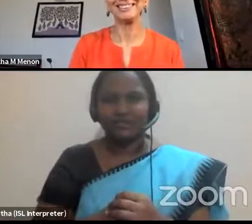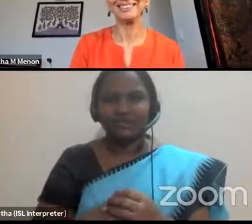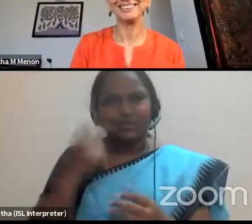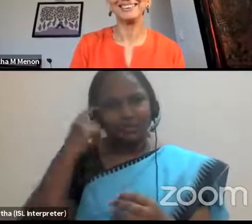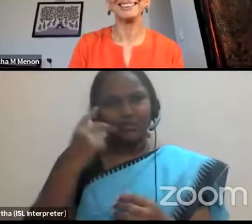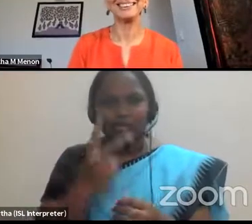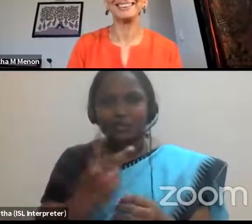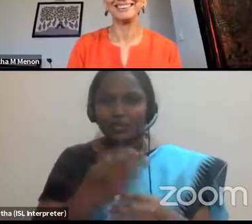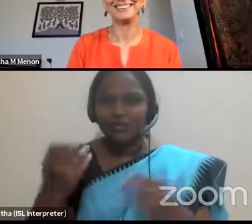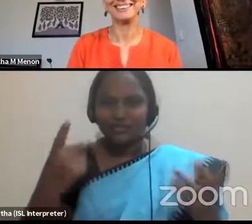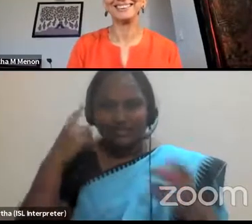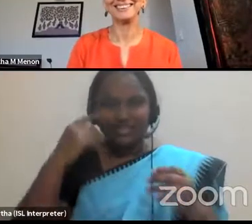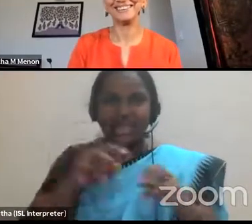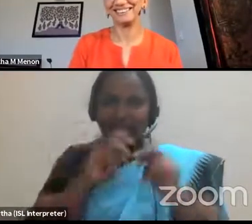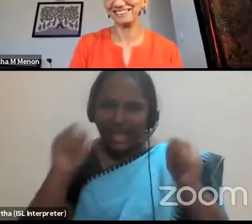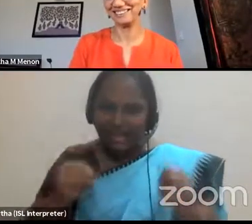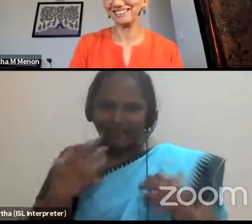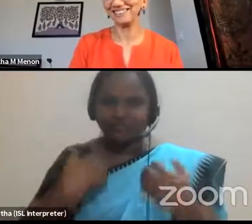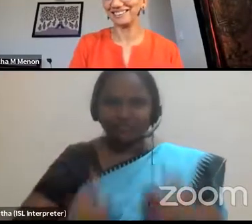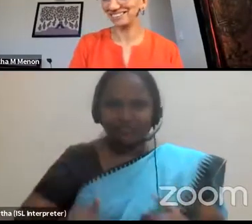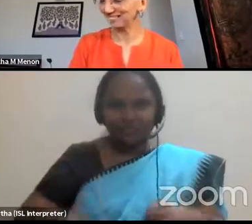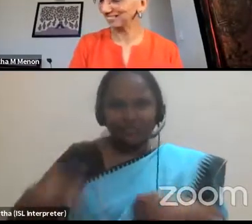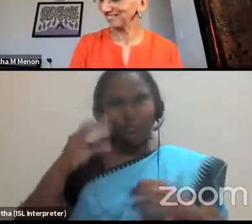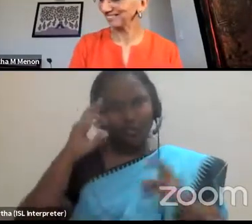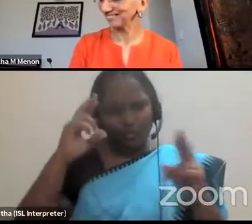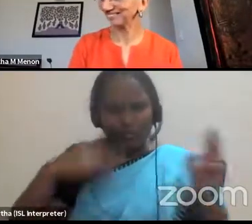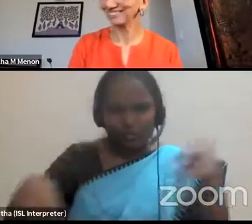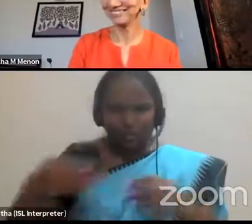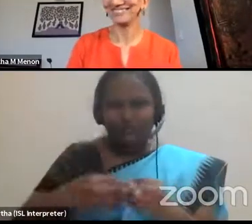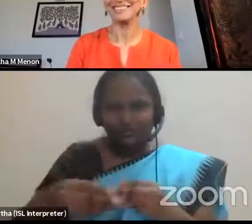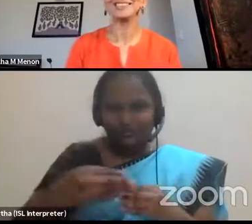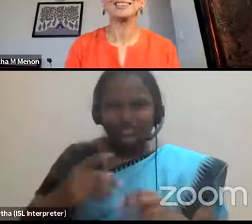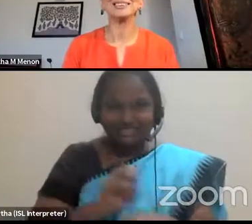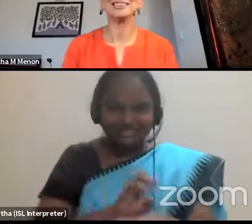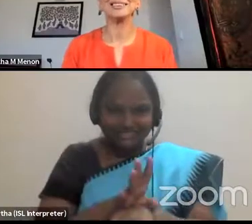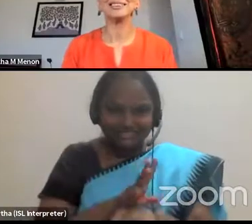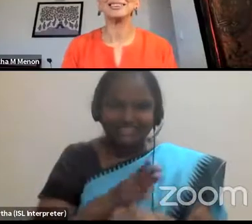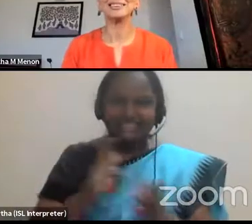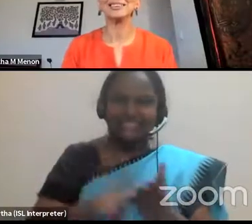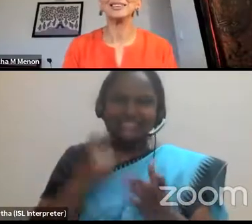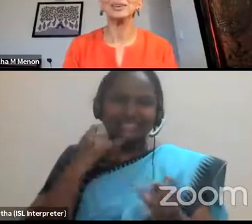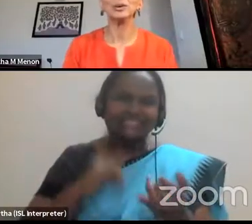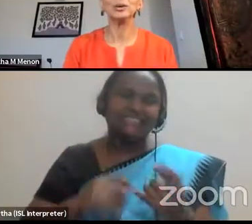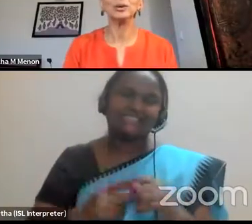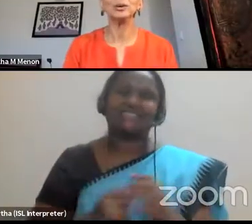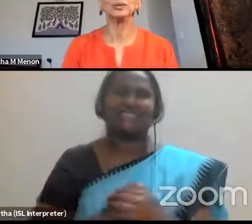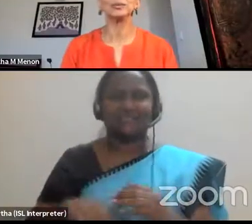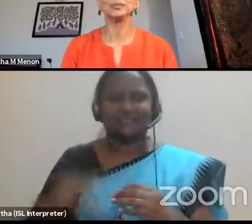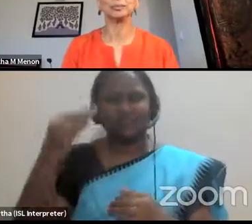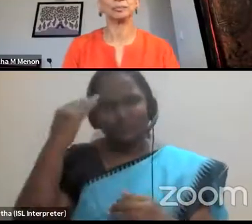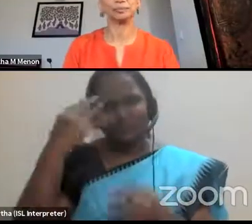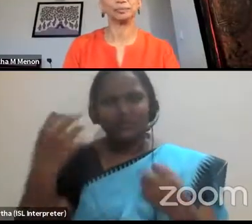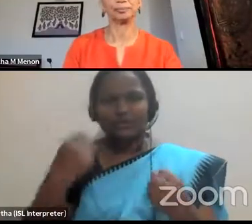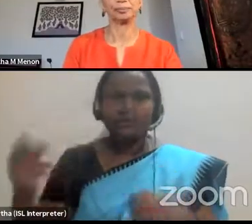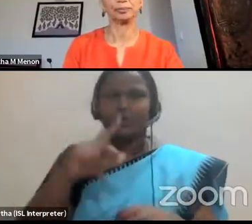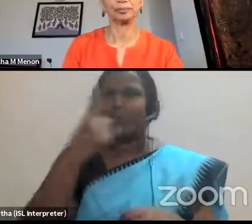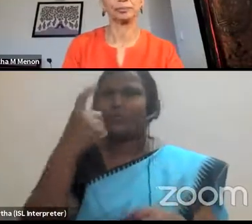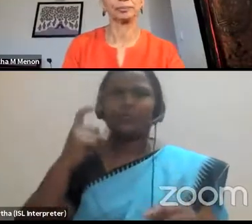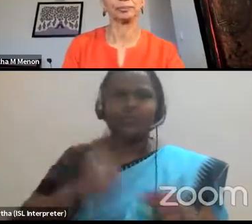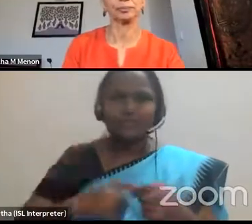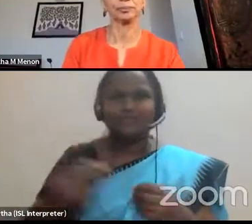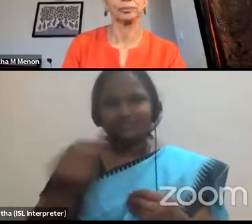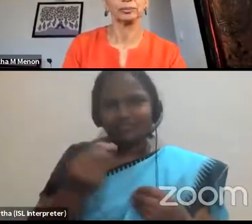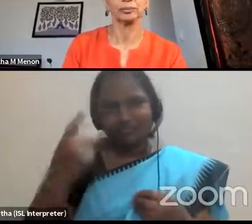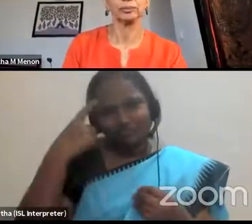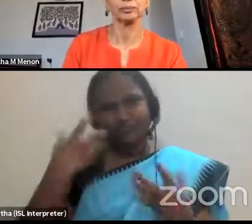this at the physical museum, which will hopefully open as soon as this pandemic lifts. So, that brings me to my first question. We'll have a little